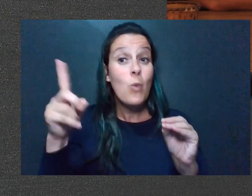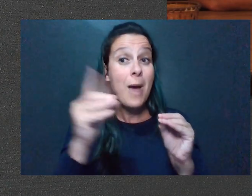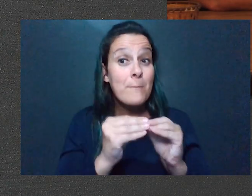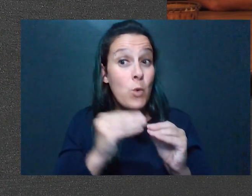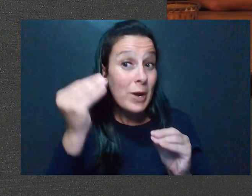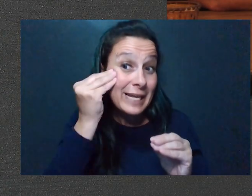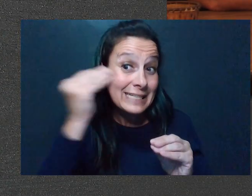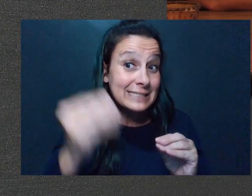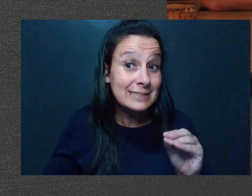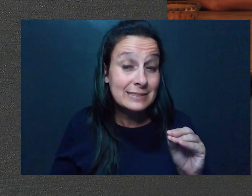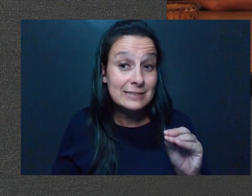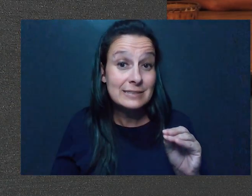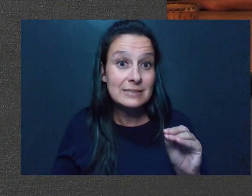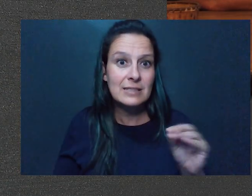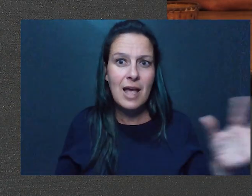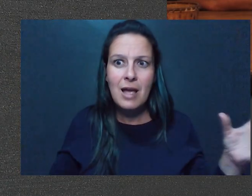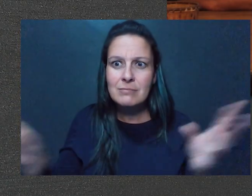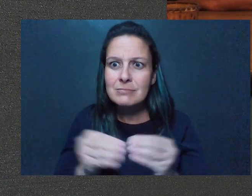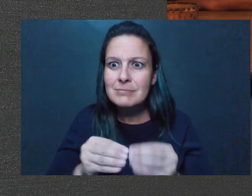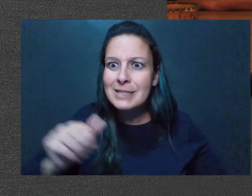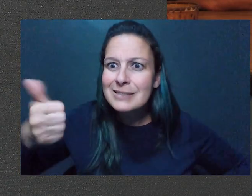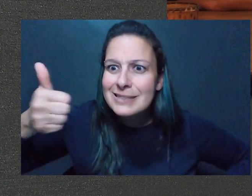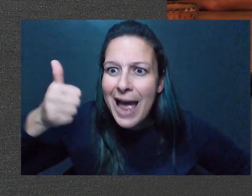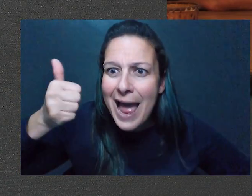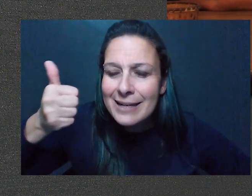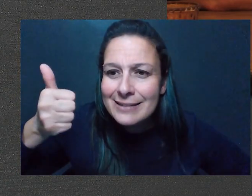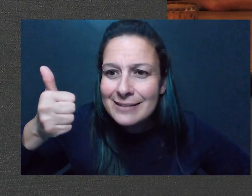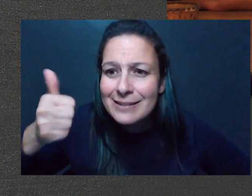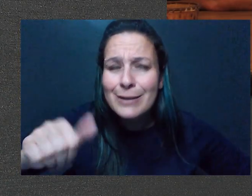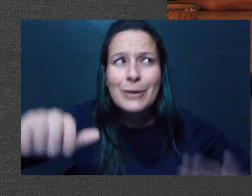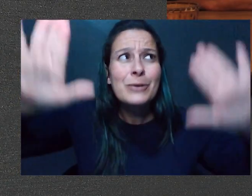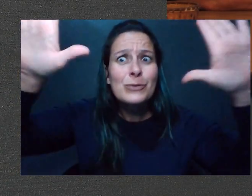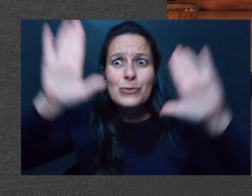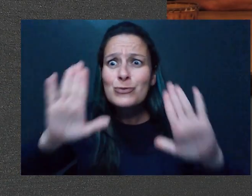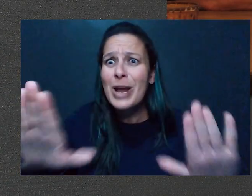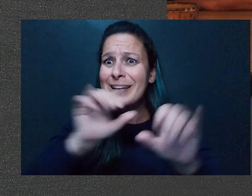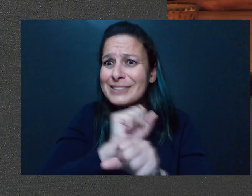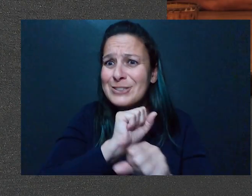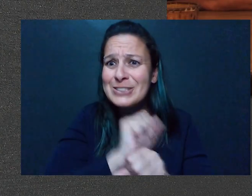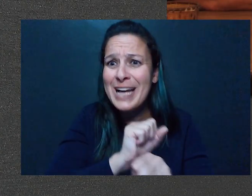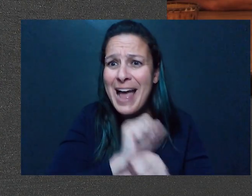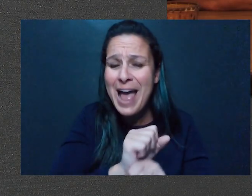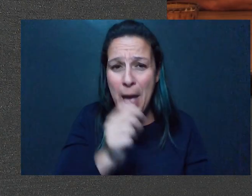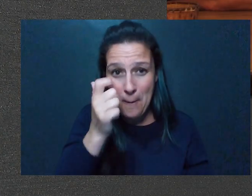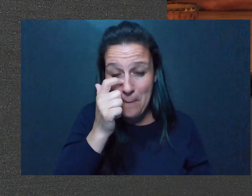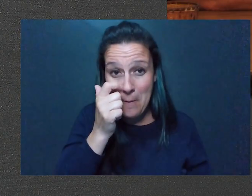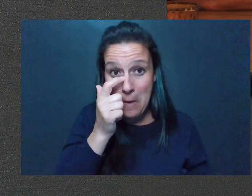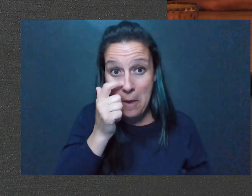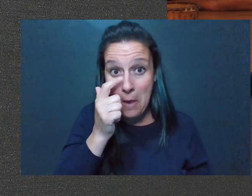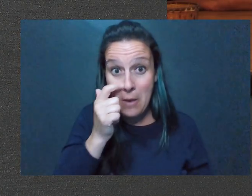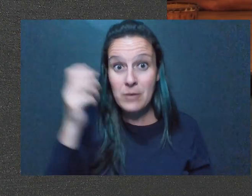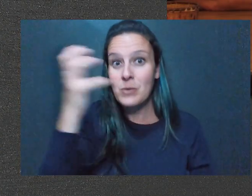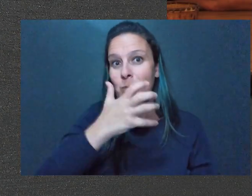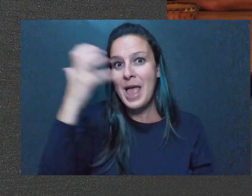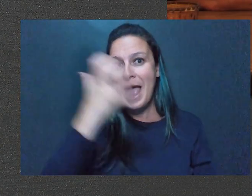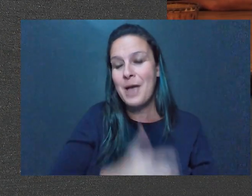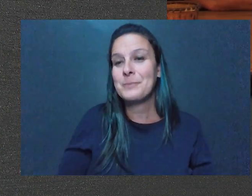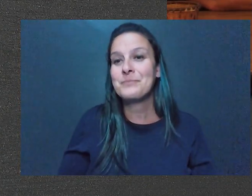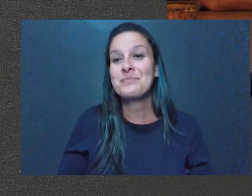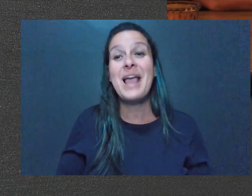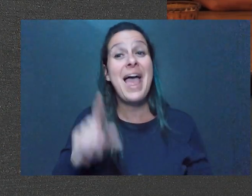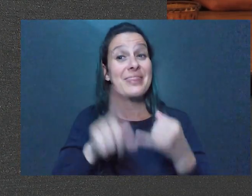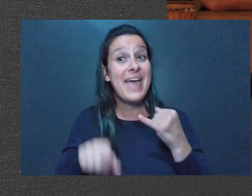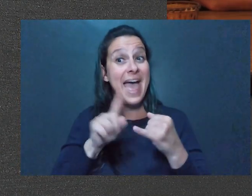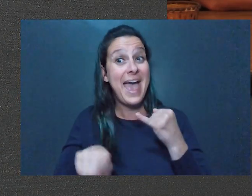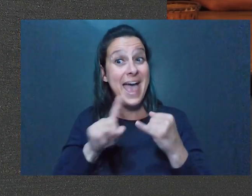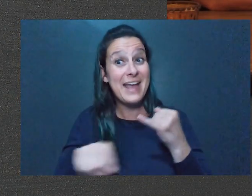kiss. Makes 10. Great job. Very good. But at the